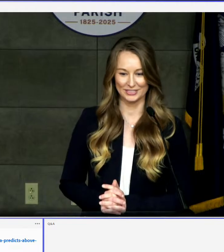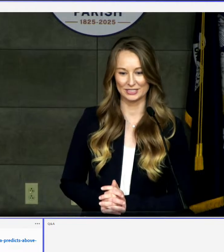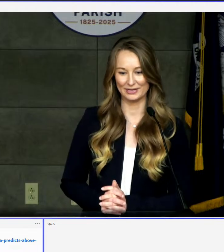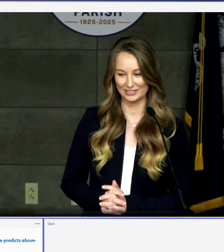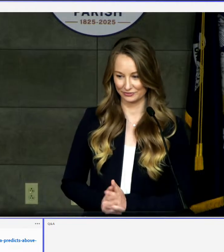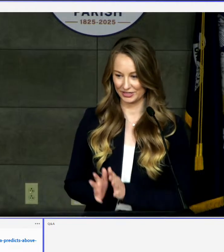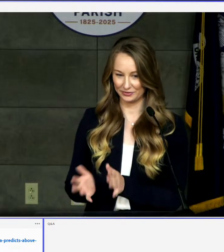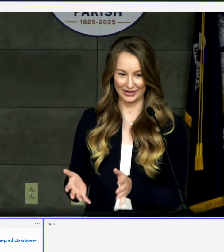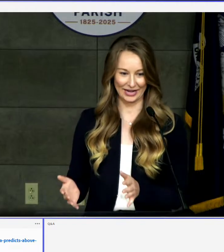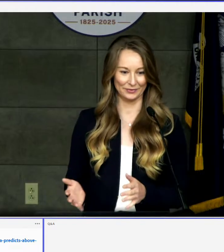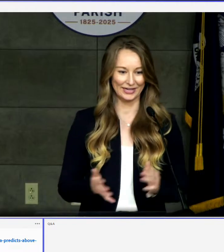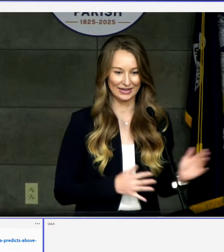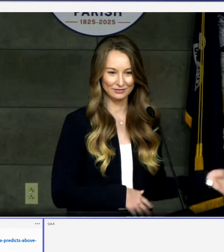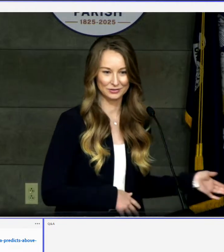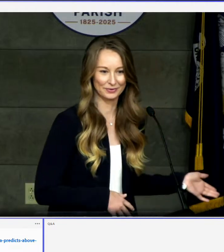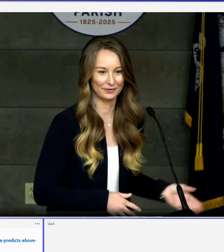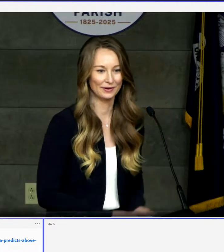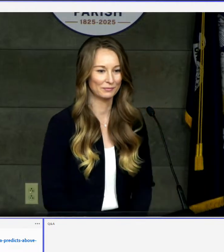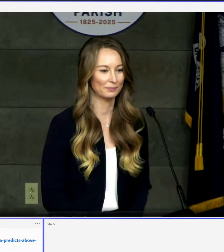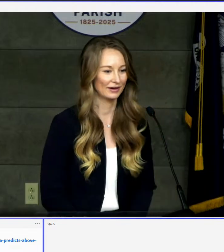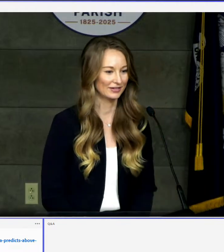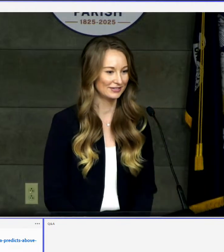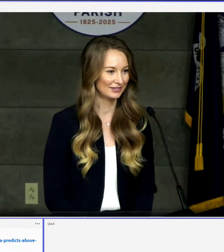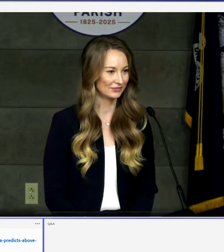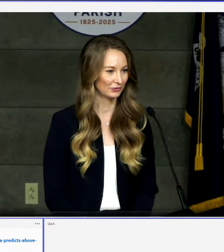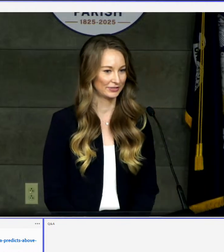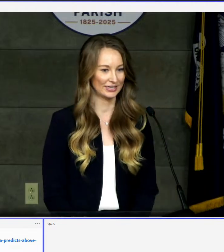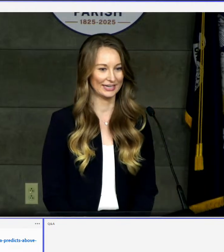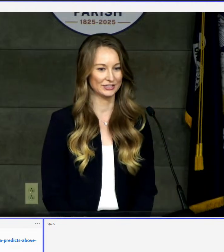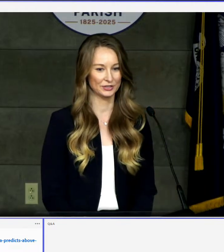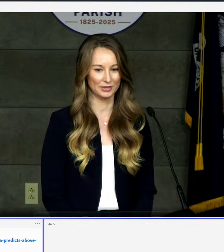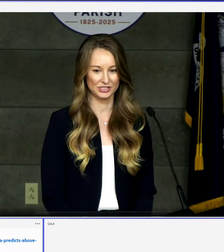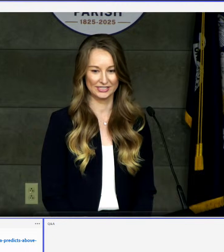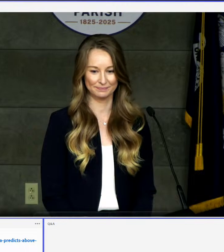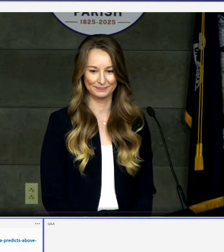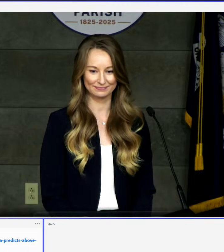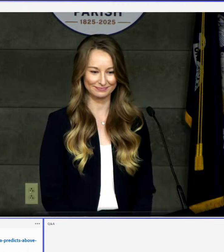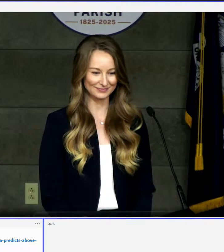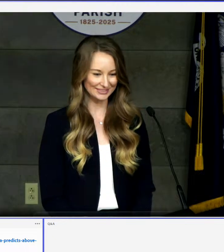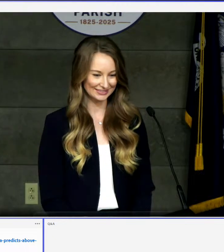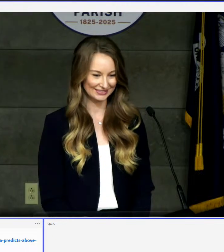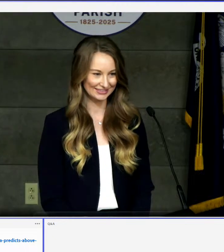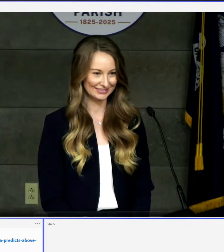up our participants for Q&A right now, so we're prepared to answer your questions.